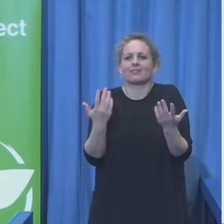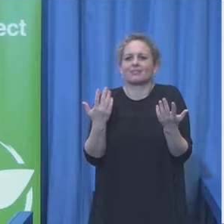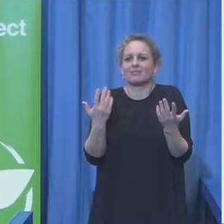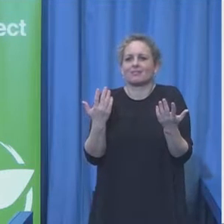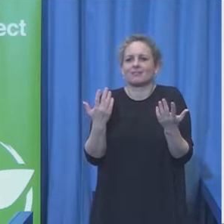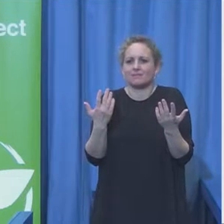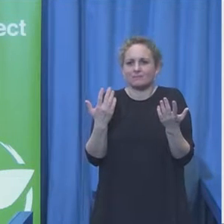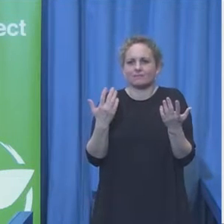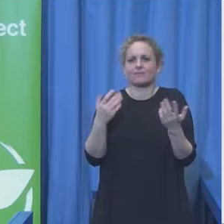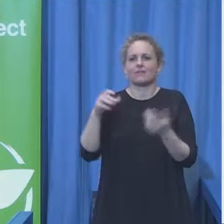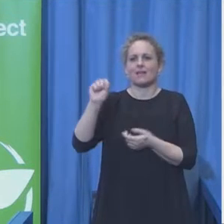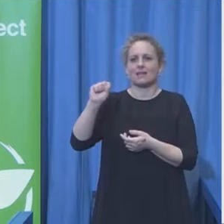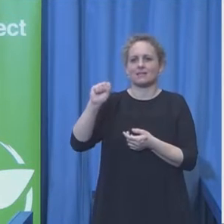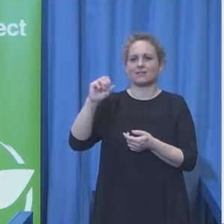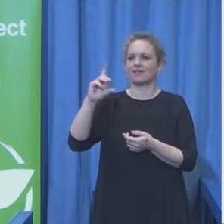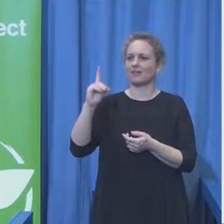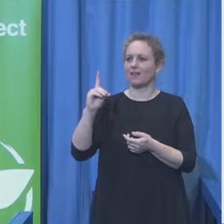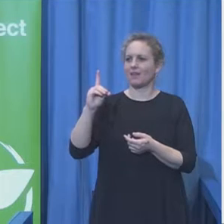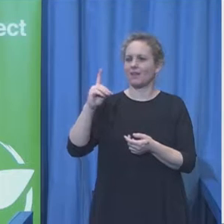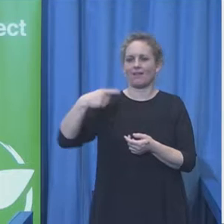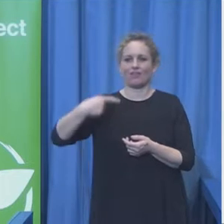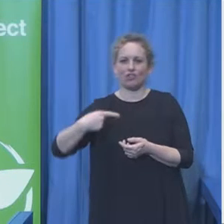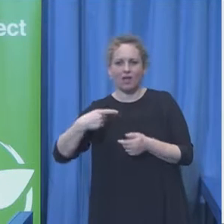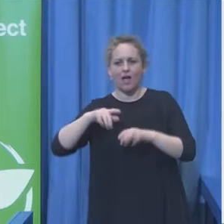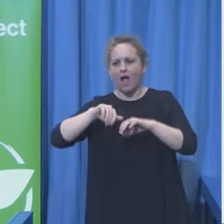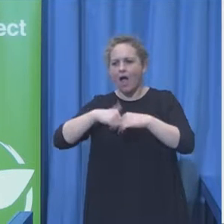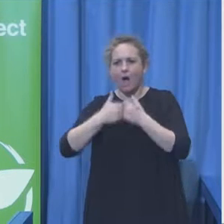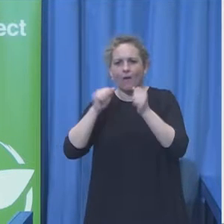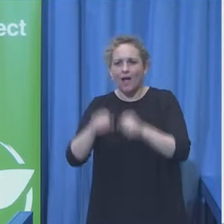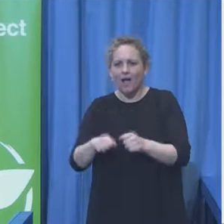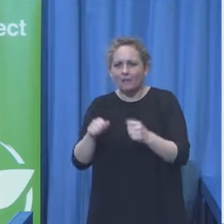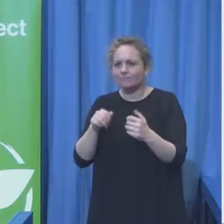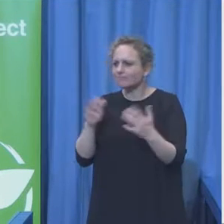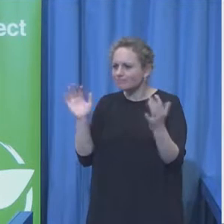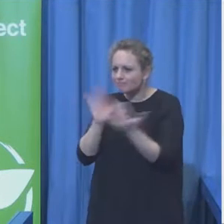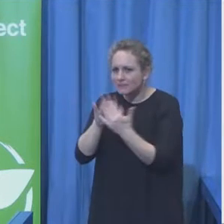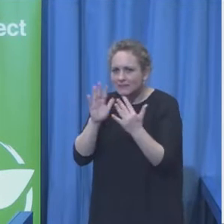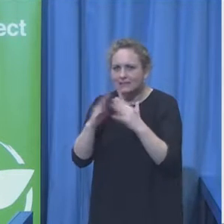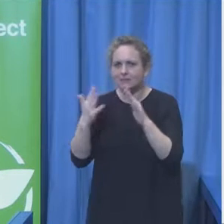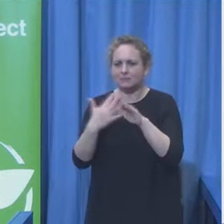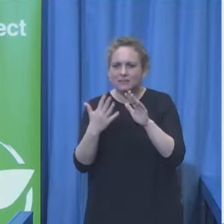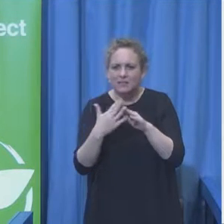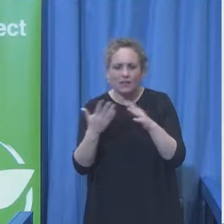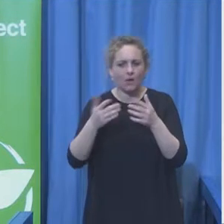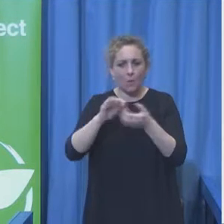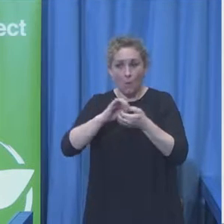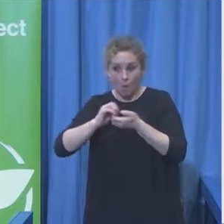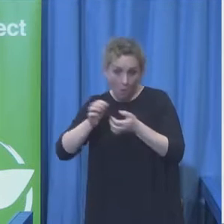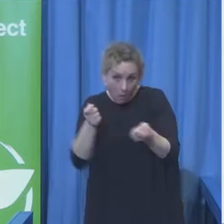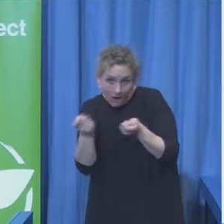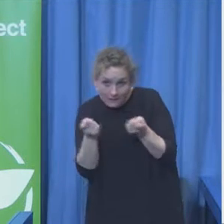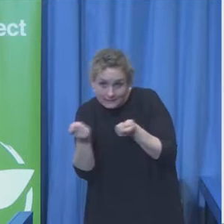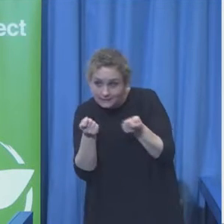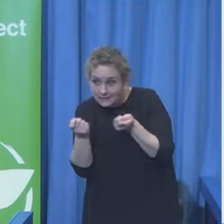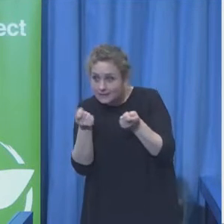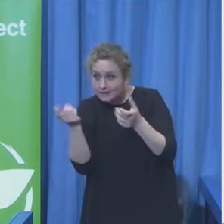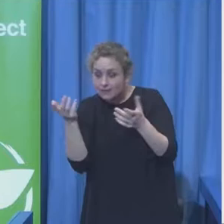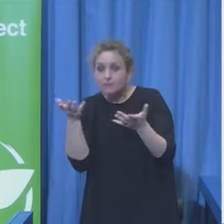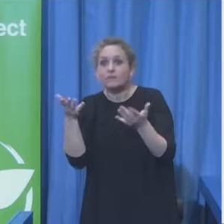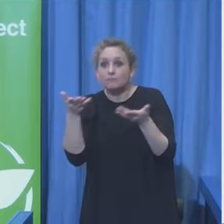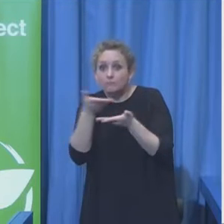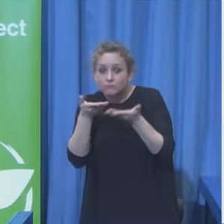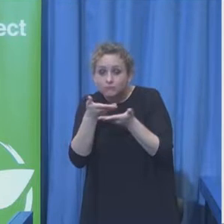for instance, whenever there are major conferences around the world, we organize, next to this conference, a forum